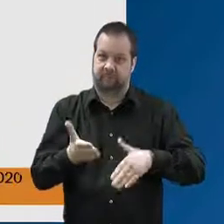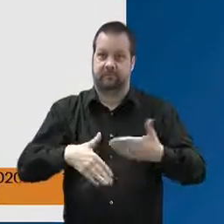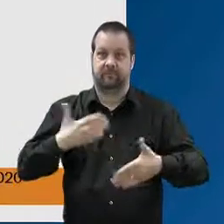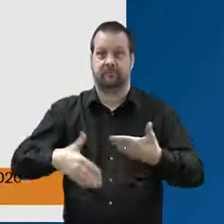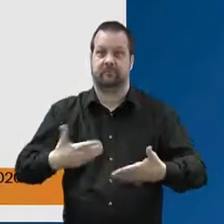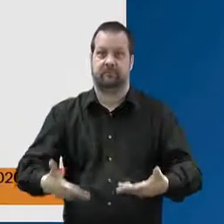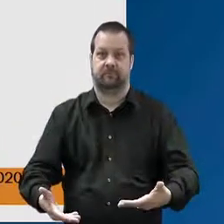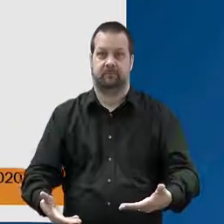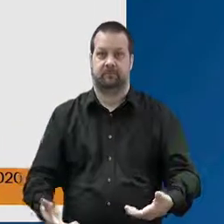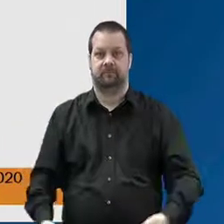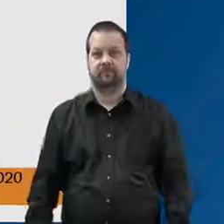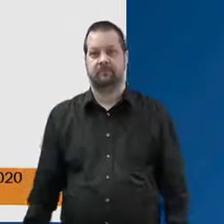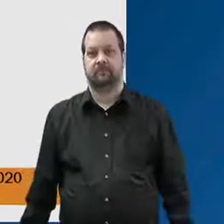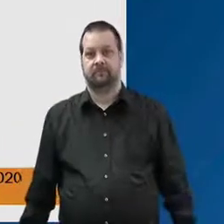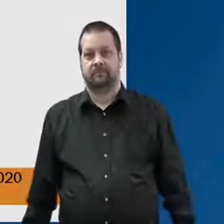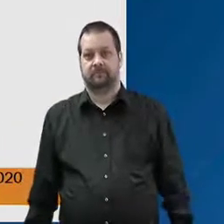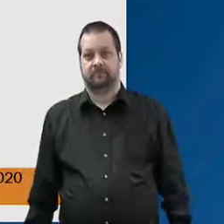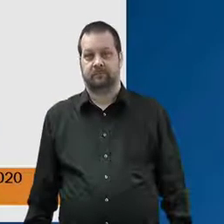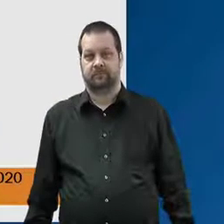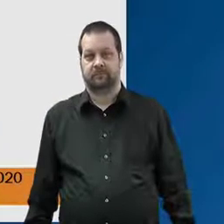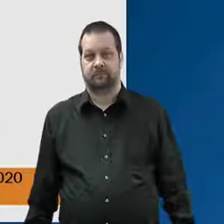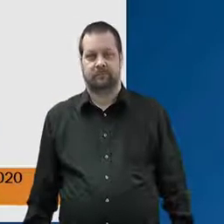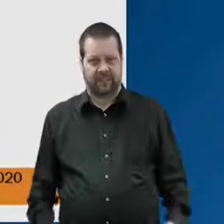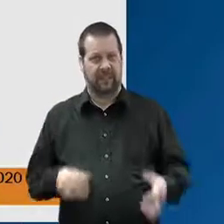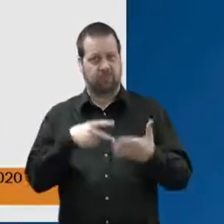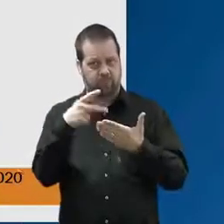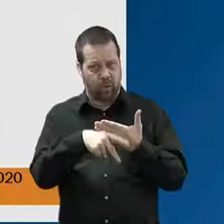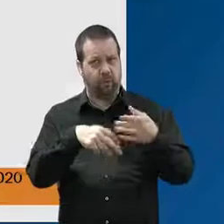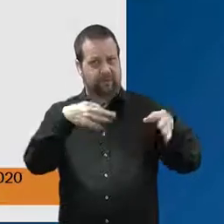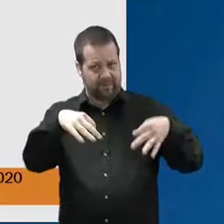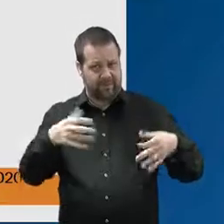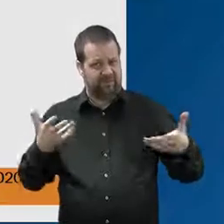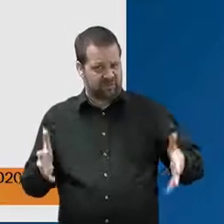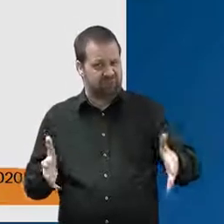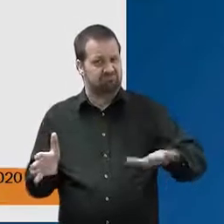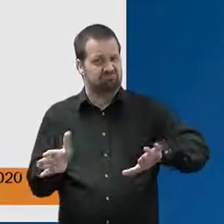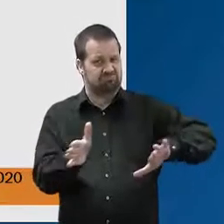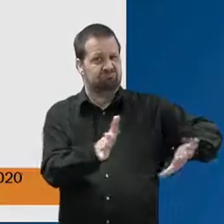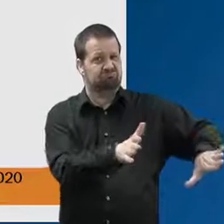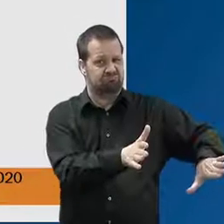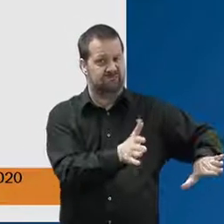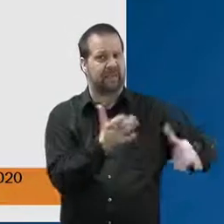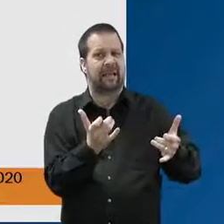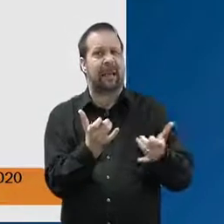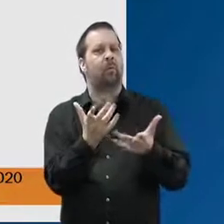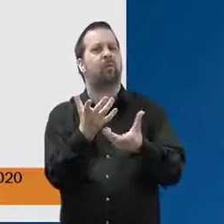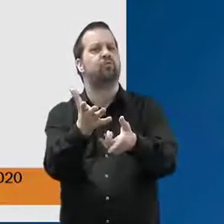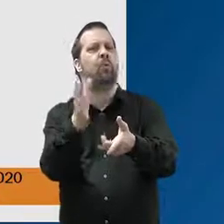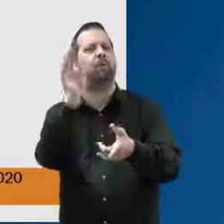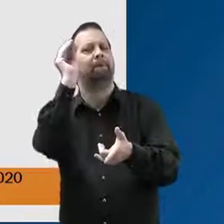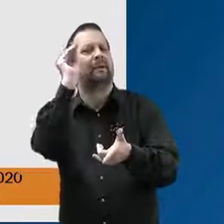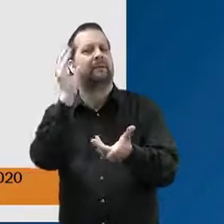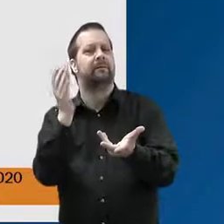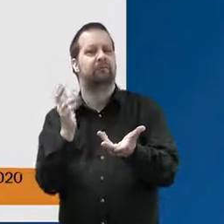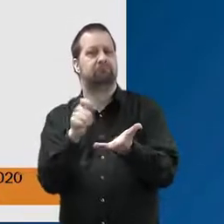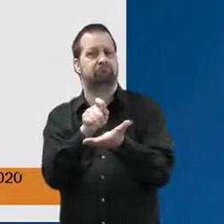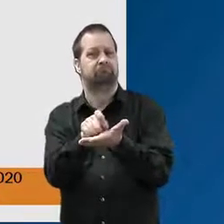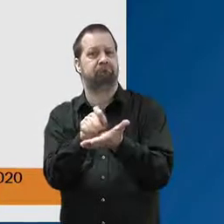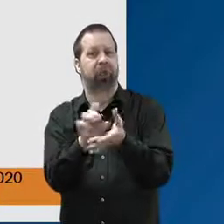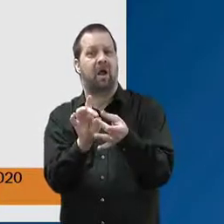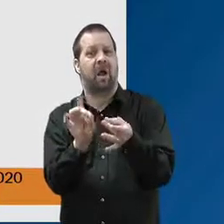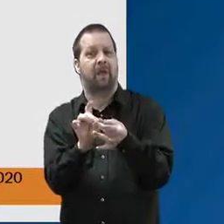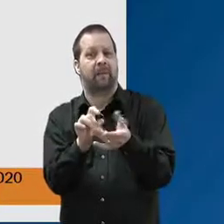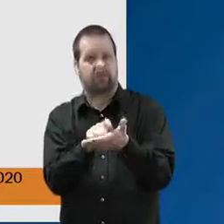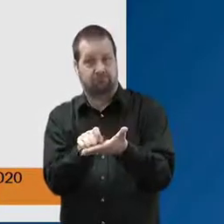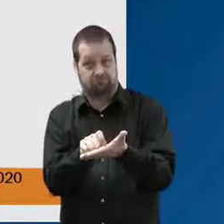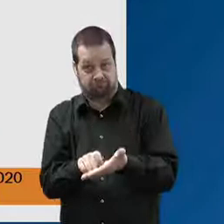Now that you are familiar with the program, we want to hear from what you think. Go ahead and fill in a comment card and mail it back to us